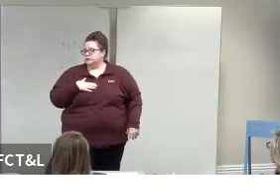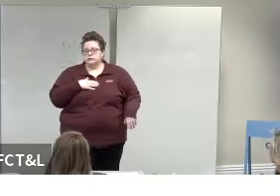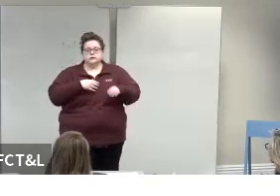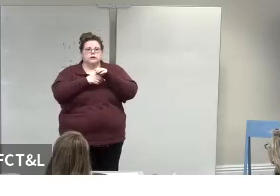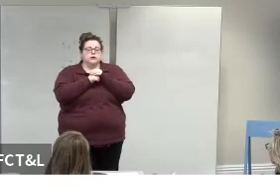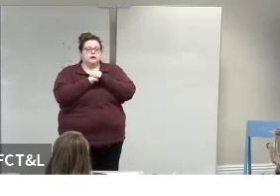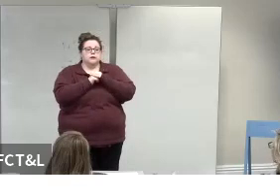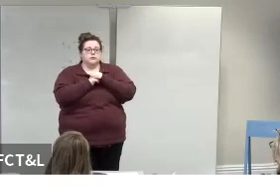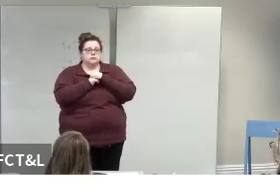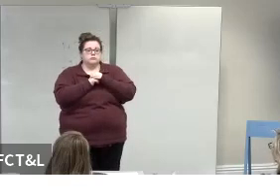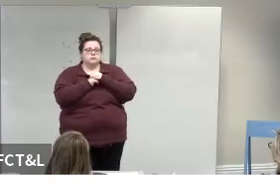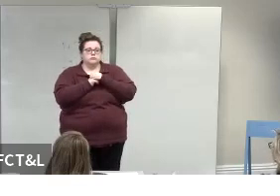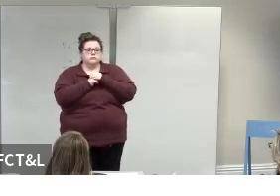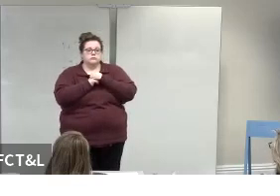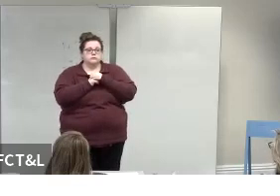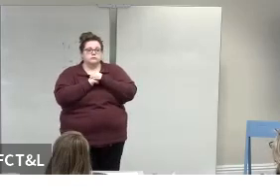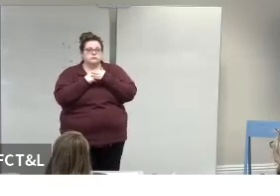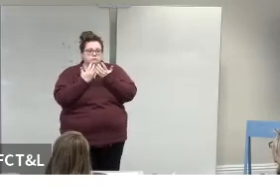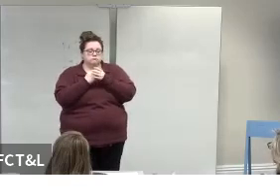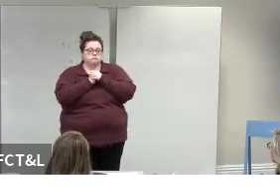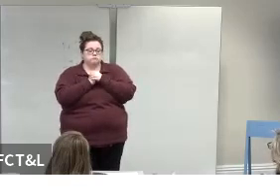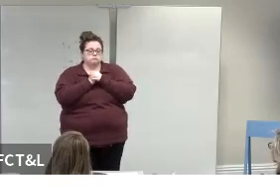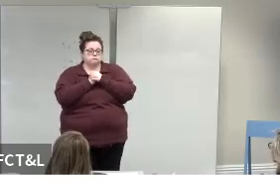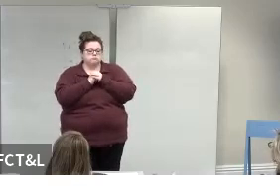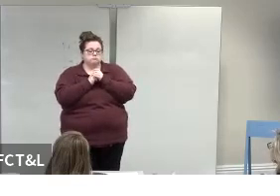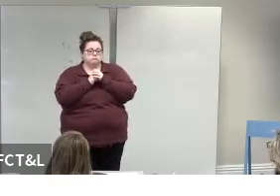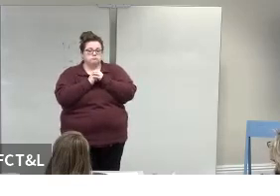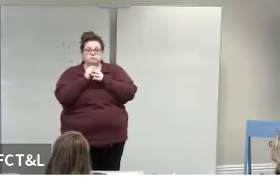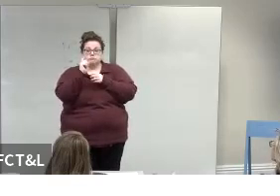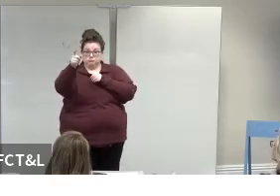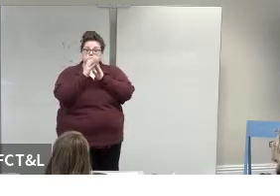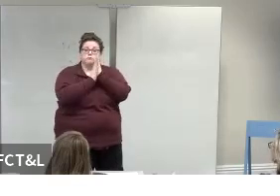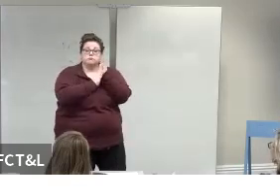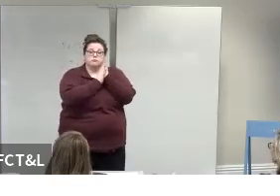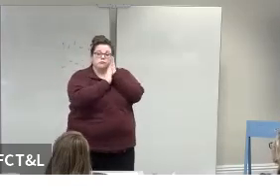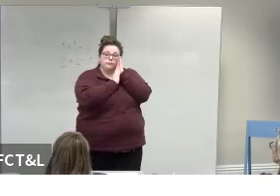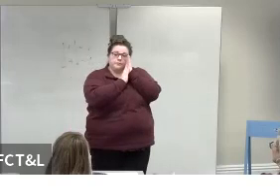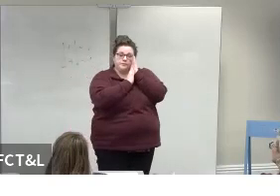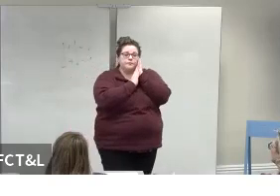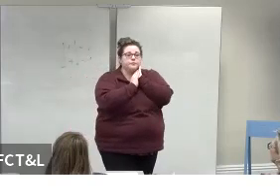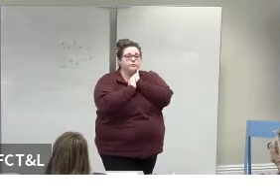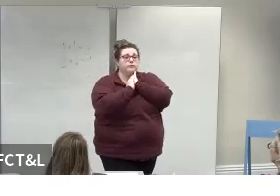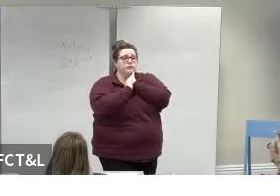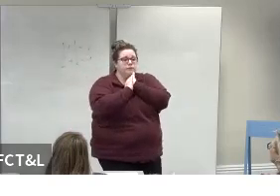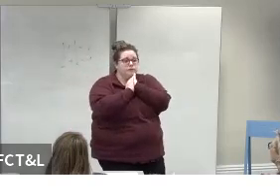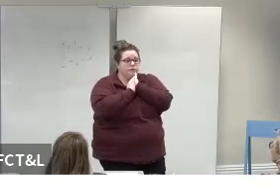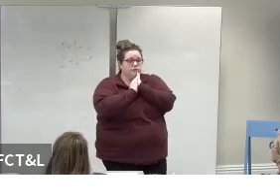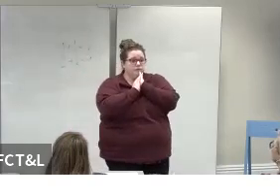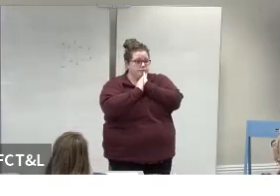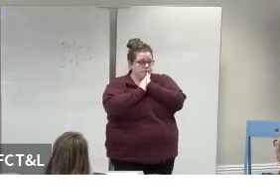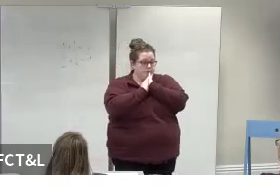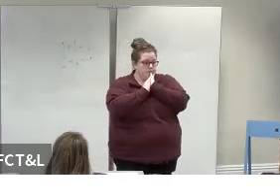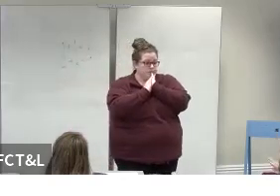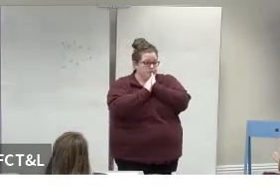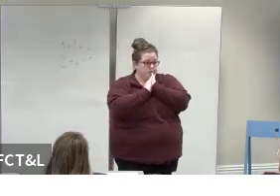in educating students and working with us. Yes. So this is from